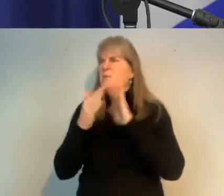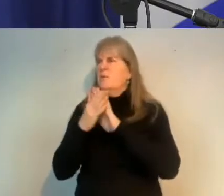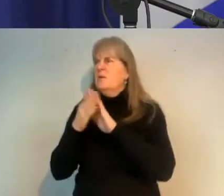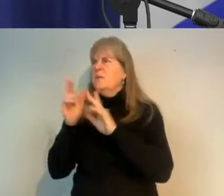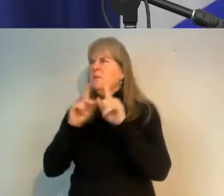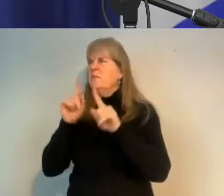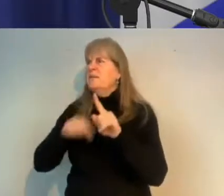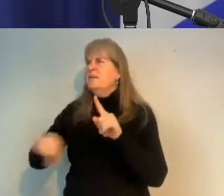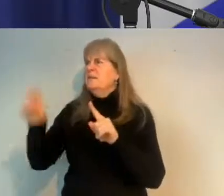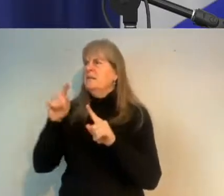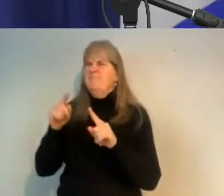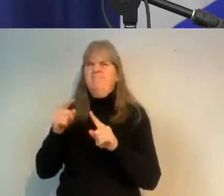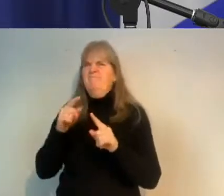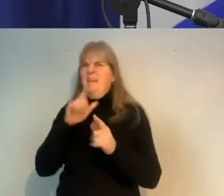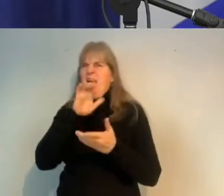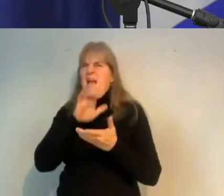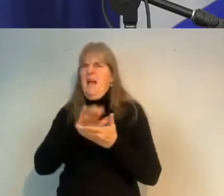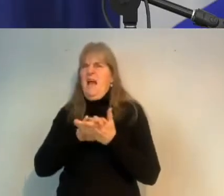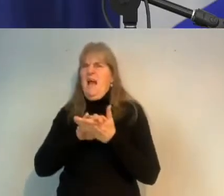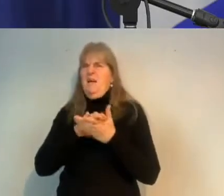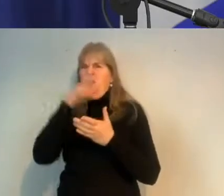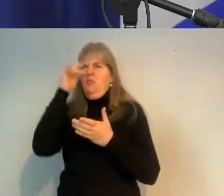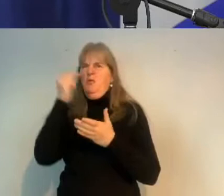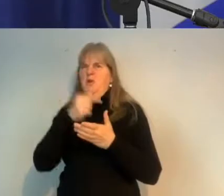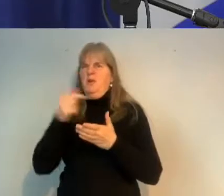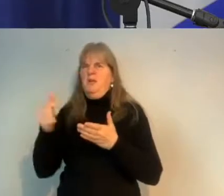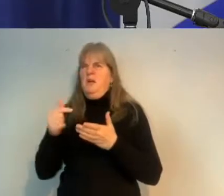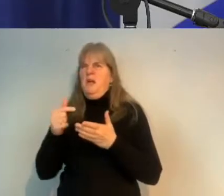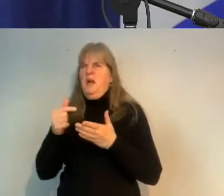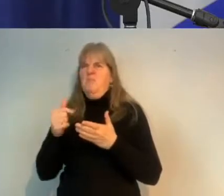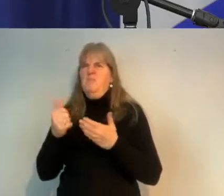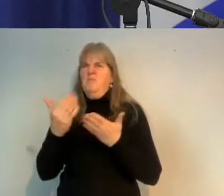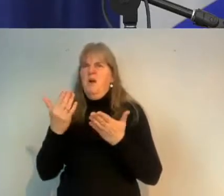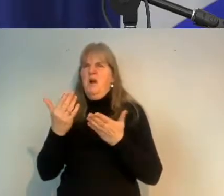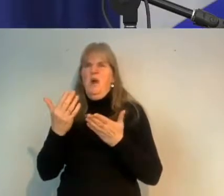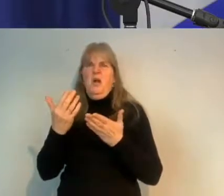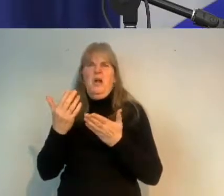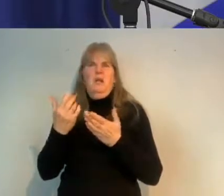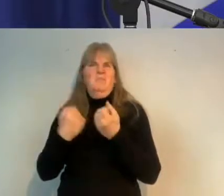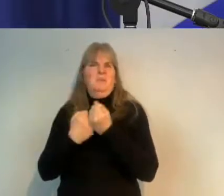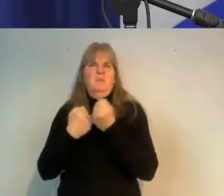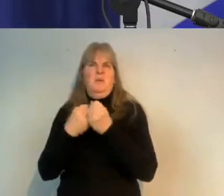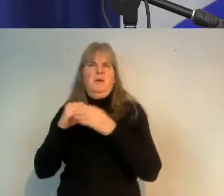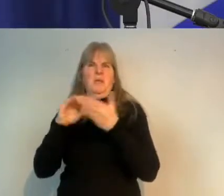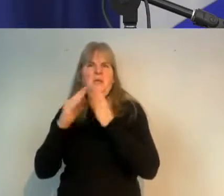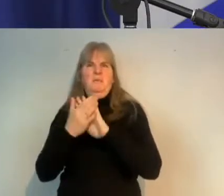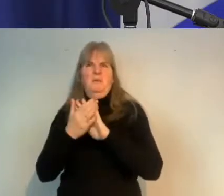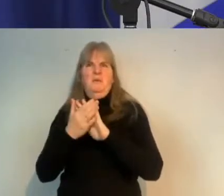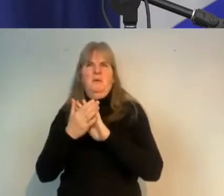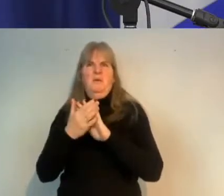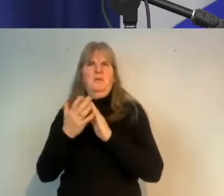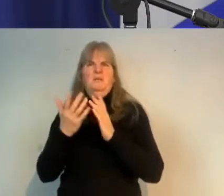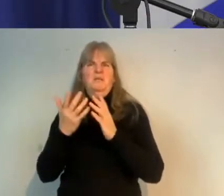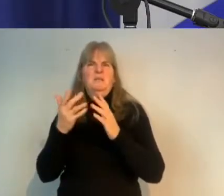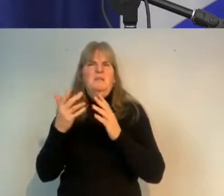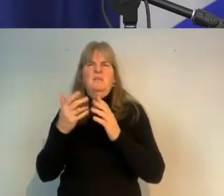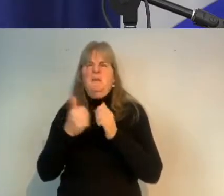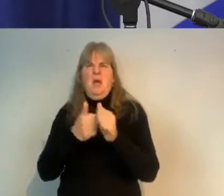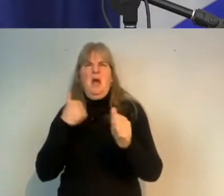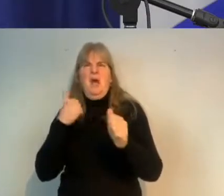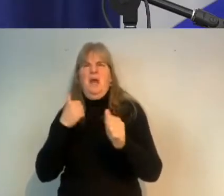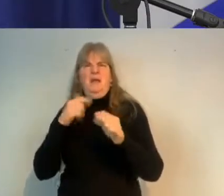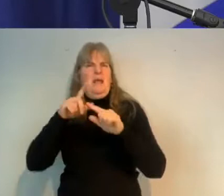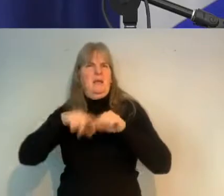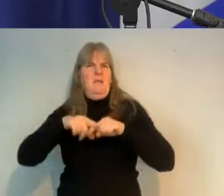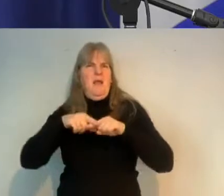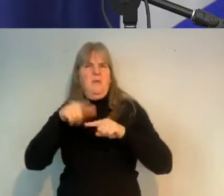faith in the Yukon government-provided case counts for communities, that the numbers are just too outdated or too behind to be relied on.